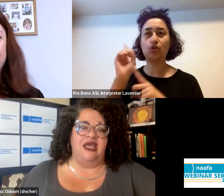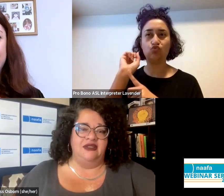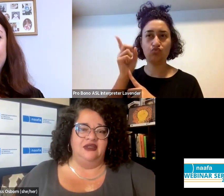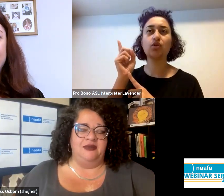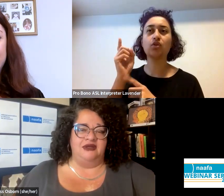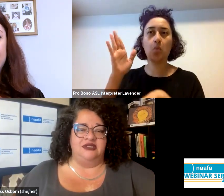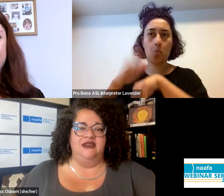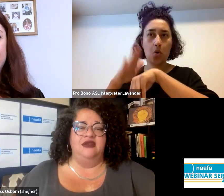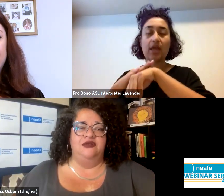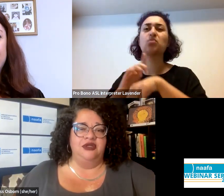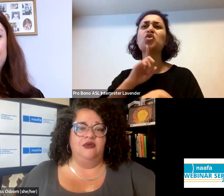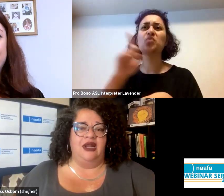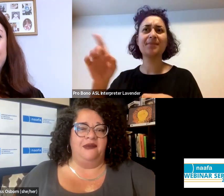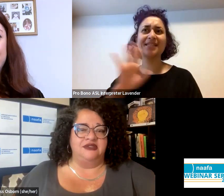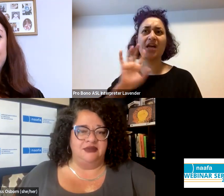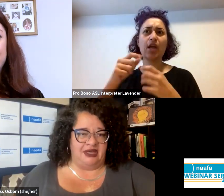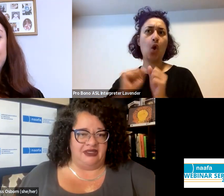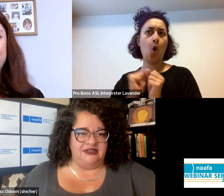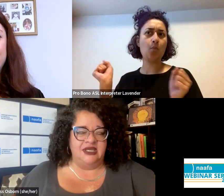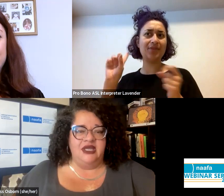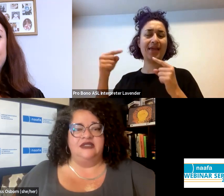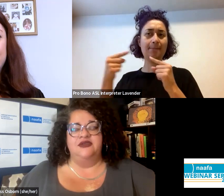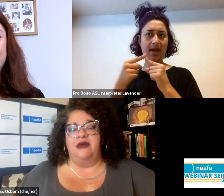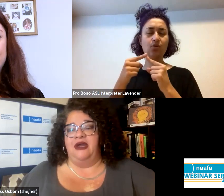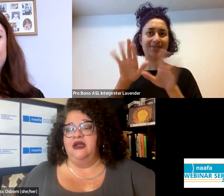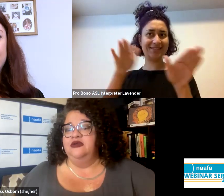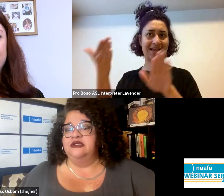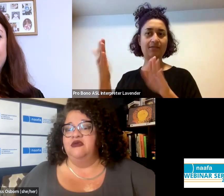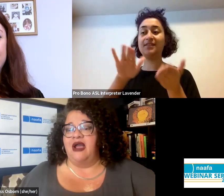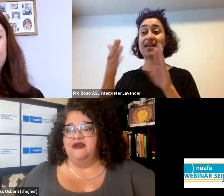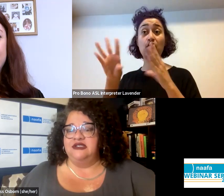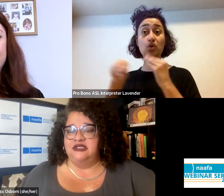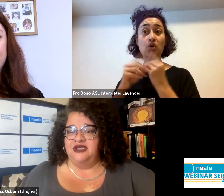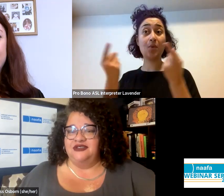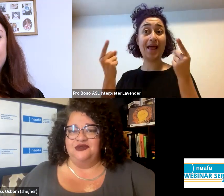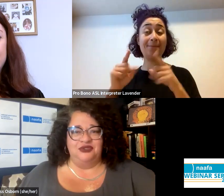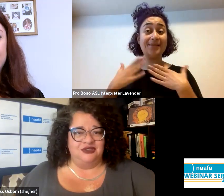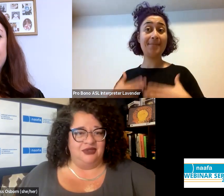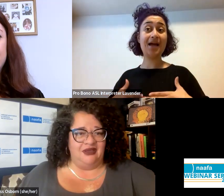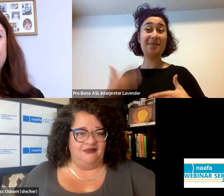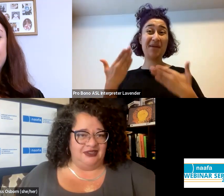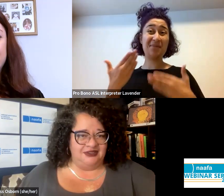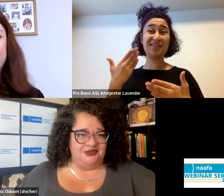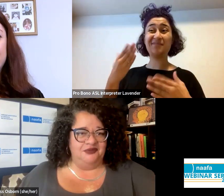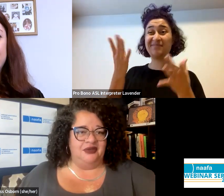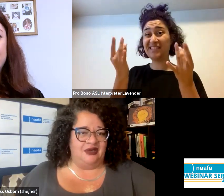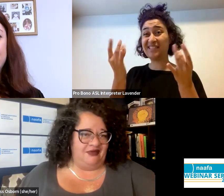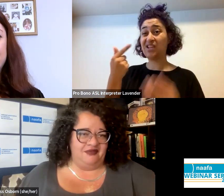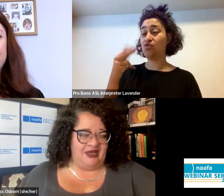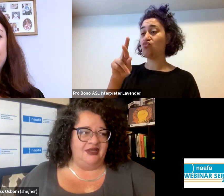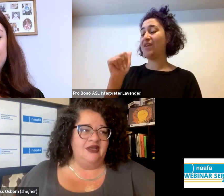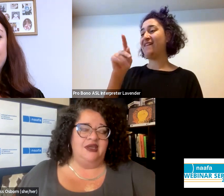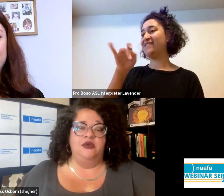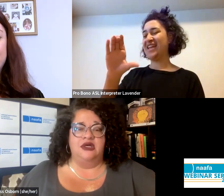talking really candidly about death, including what happens to bodies. And so that might include some graphic details. So we just want to advise you